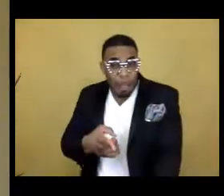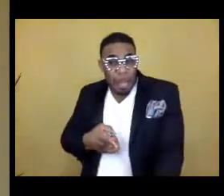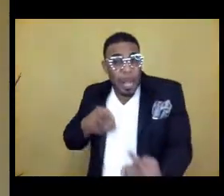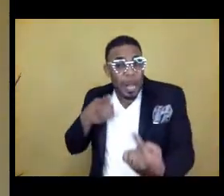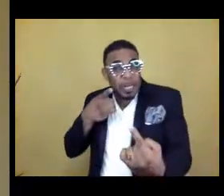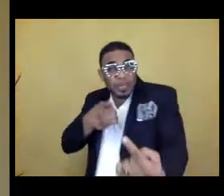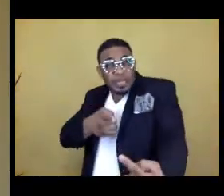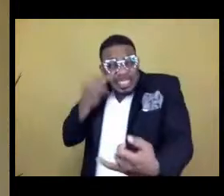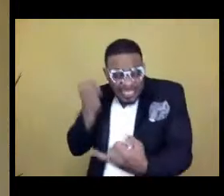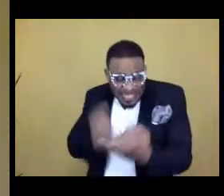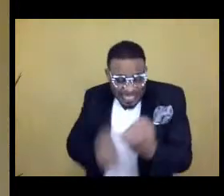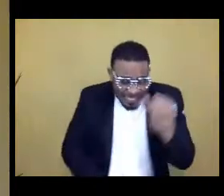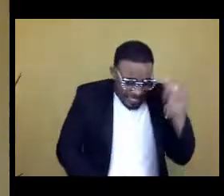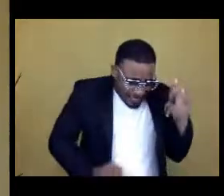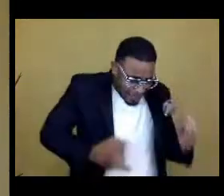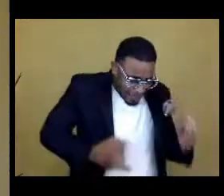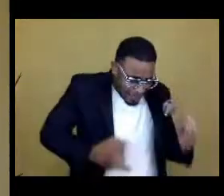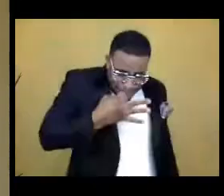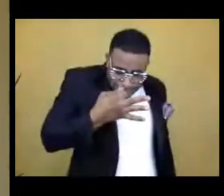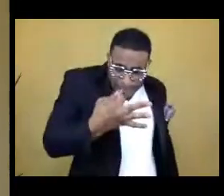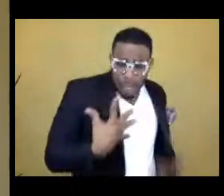strove with his last ounce of